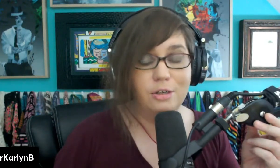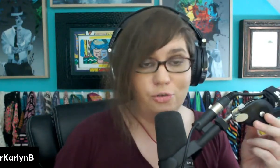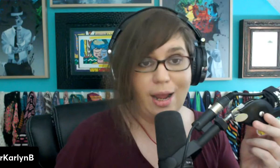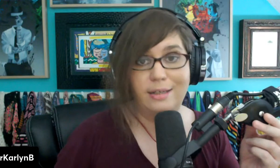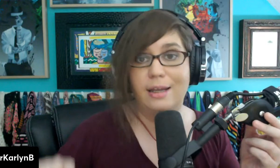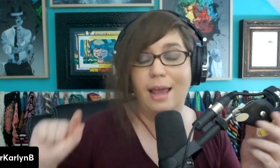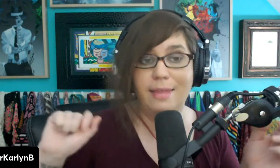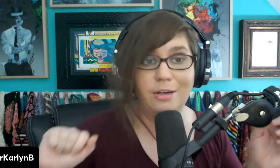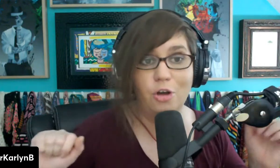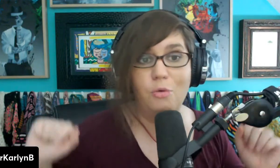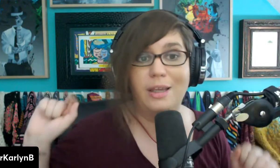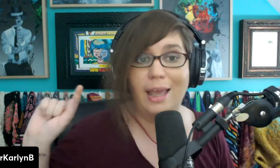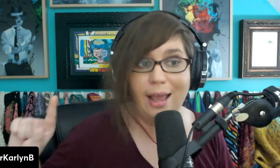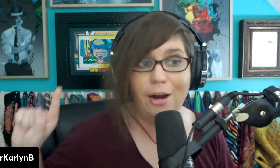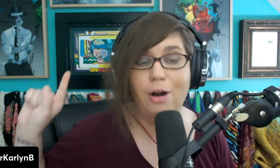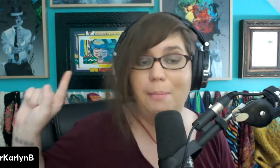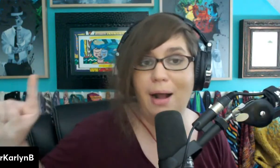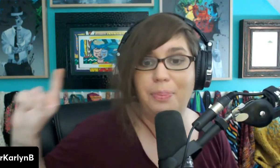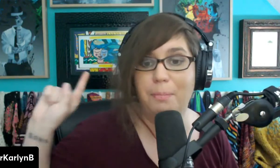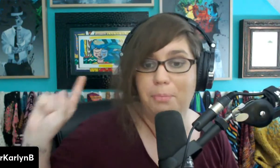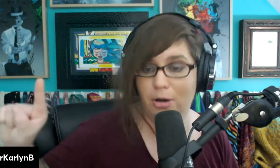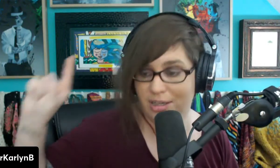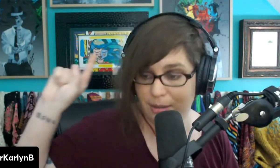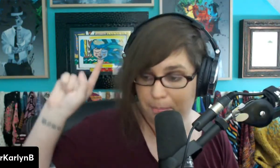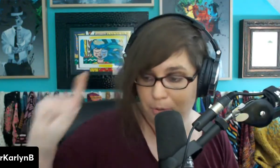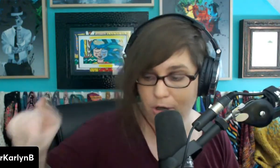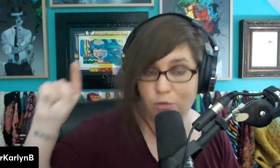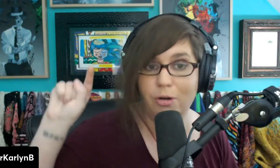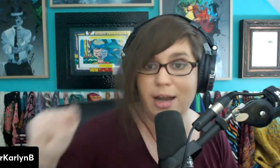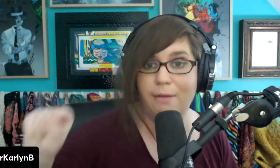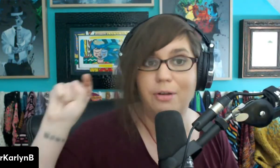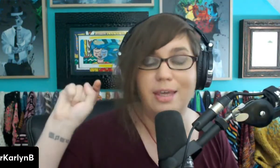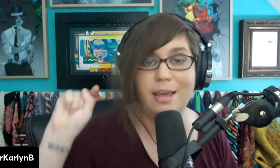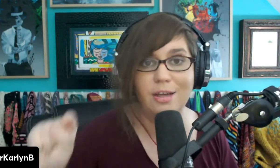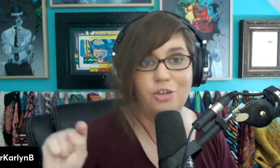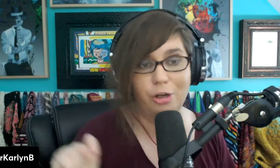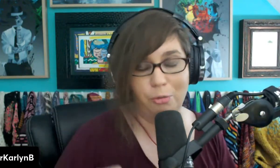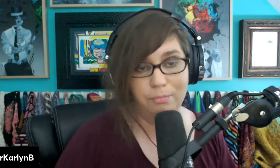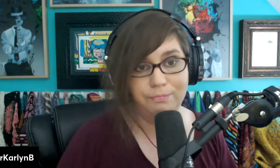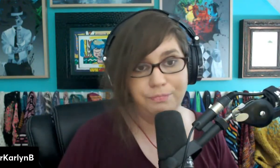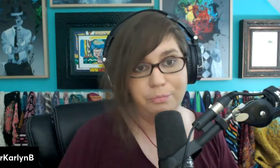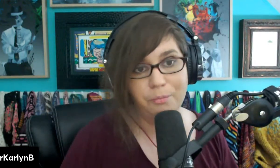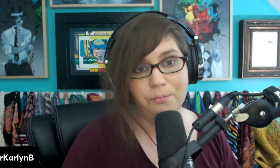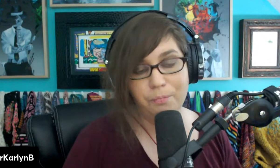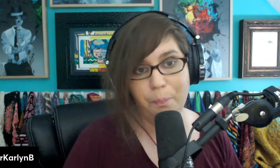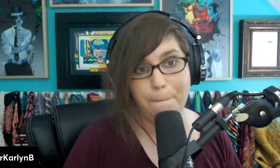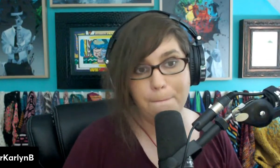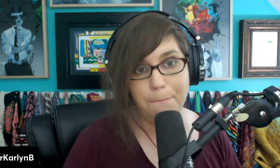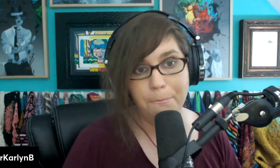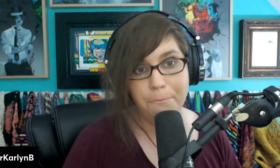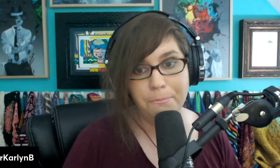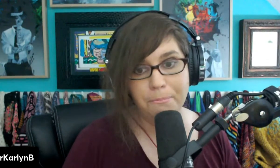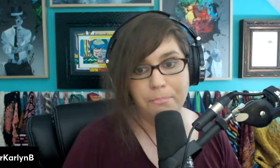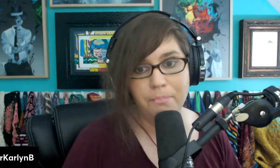easily distracted and they don't care about the books. The books were never the issue.